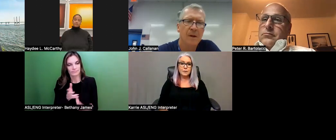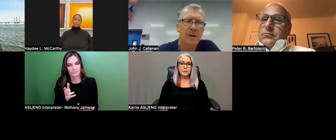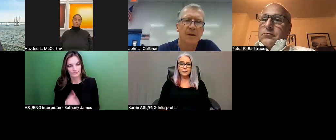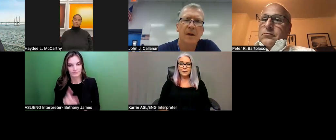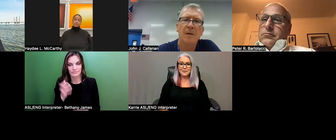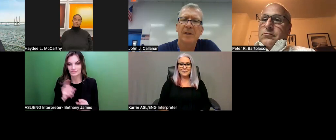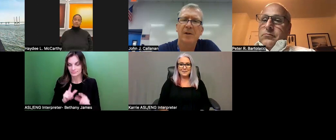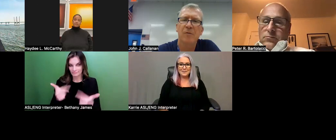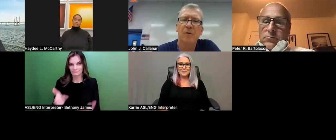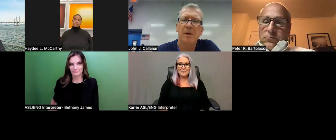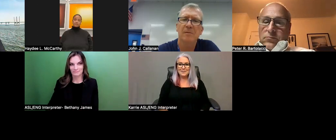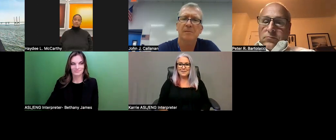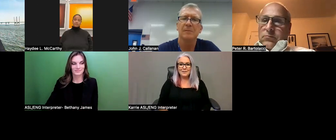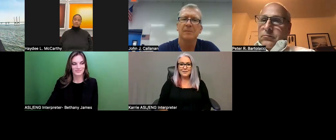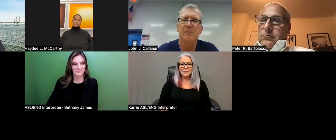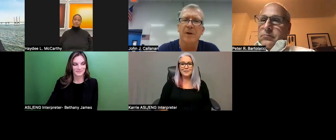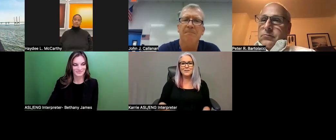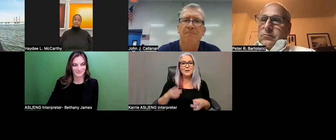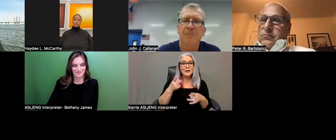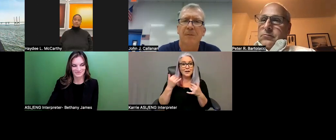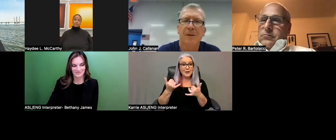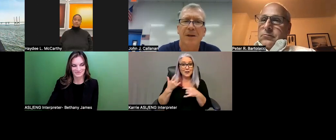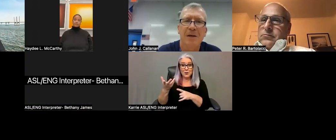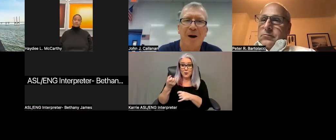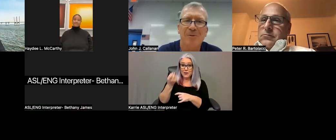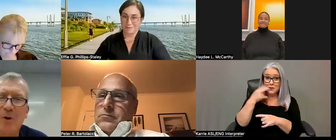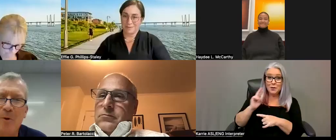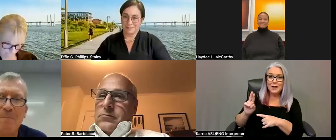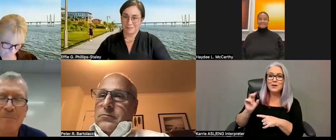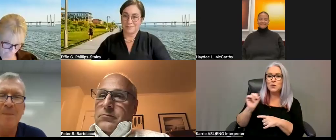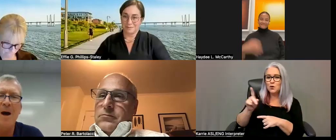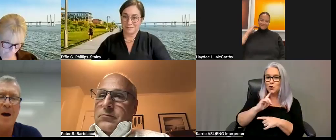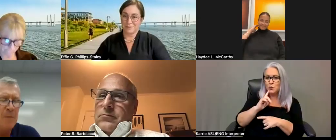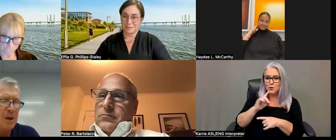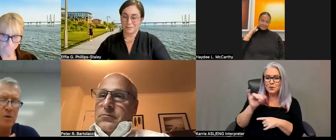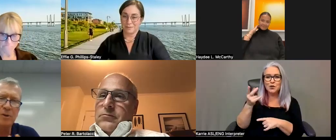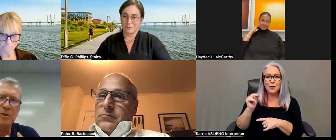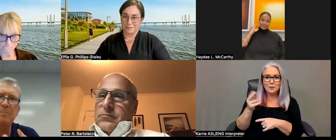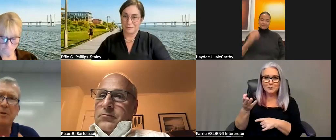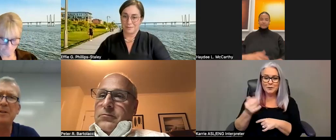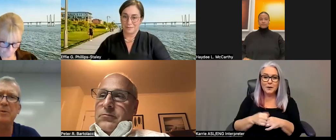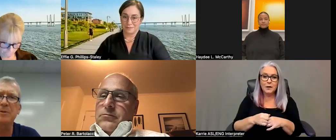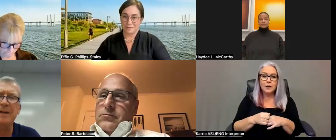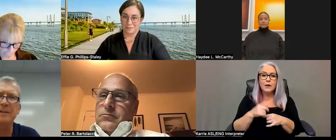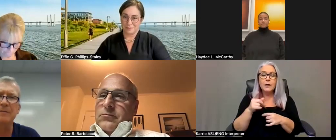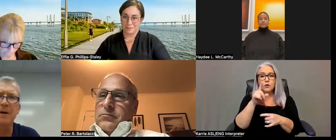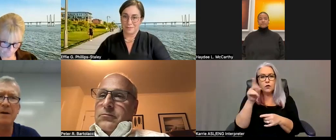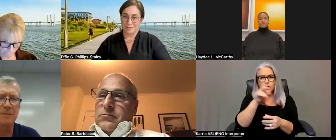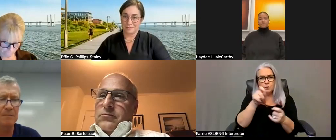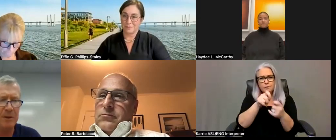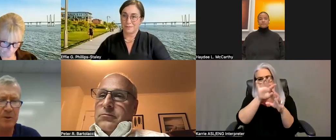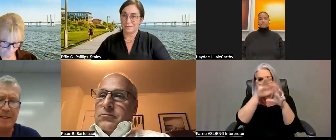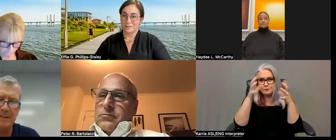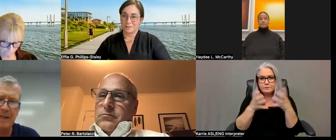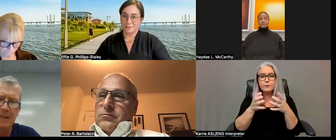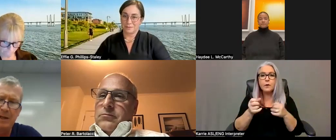hitting the last question. For rebuttal. You want to rebut? Okay. Sorry, Maura. So just to put things in perspective,